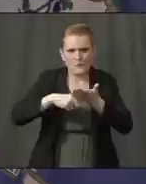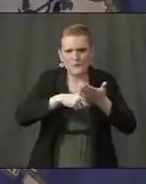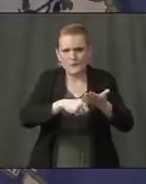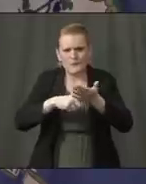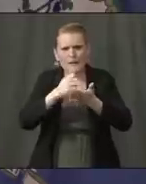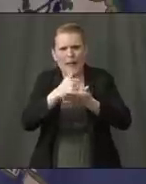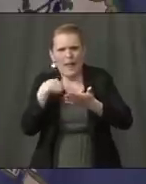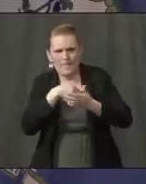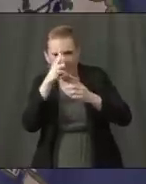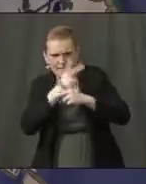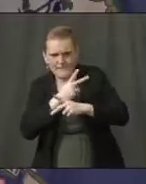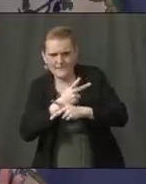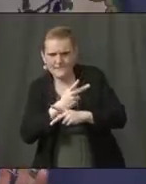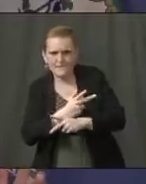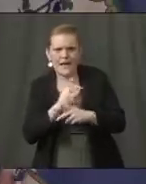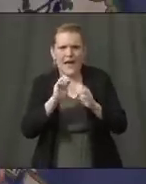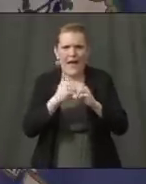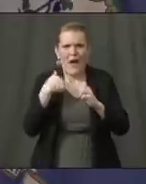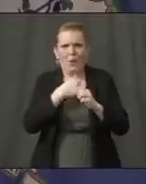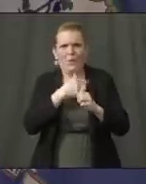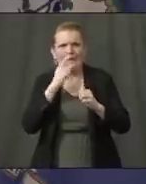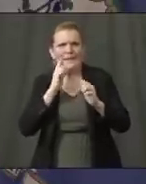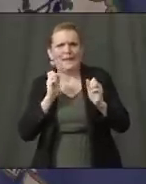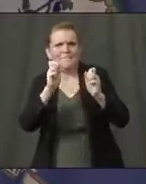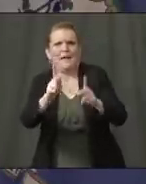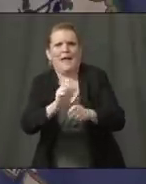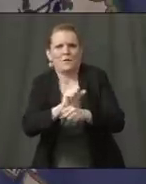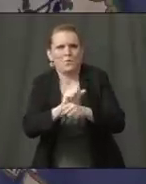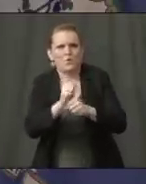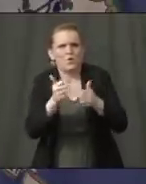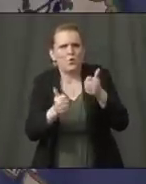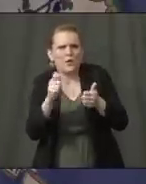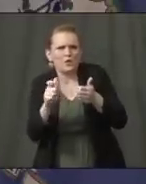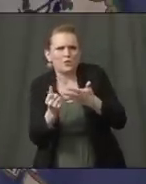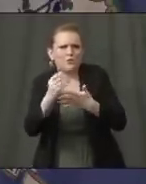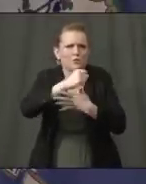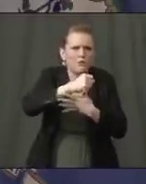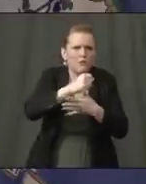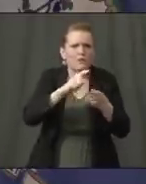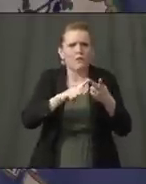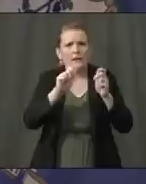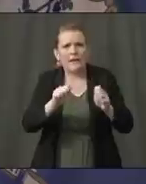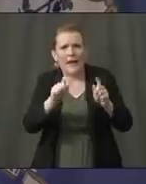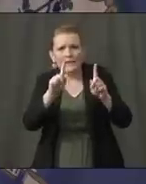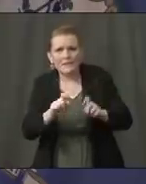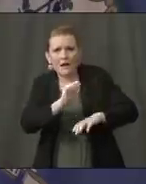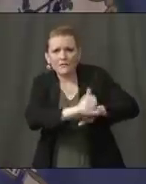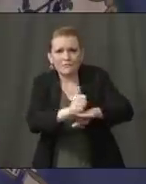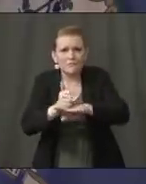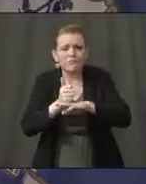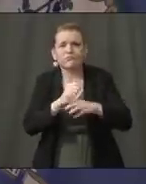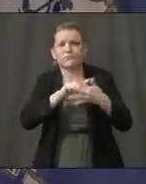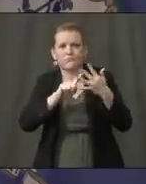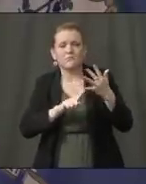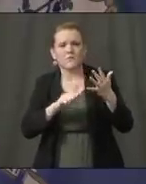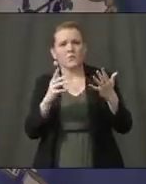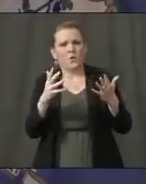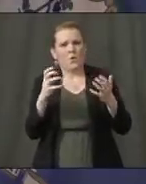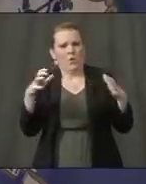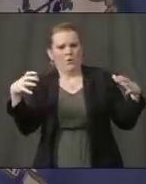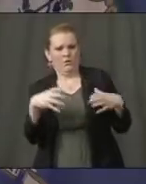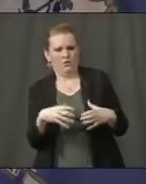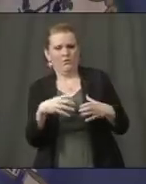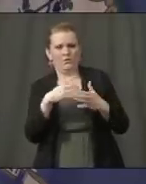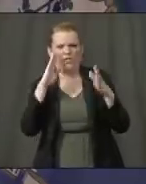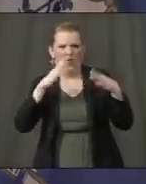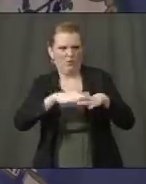What are our priorities as we try and think about getting people back to work safely sooner rather than later? And